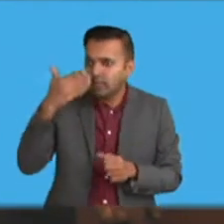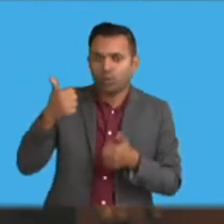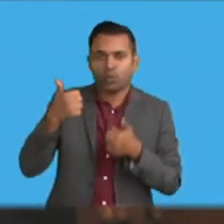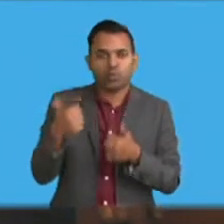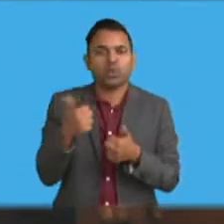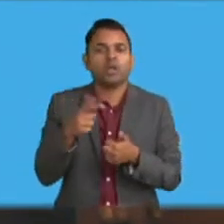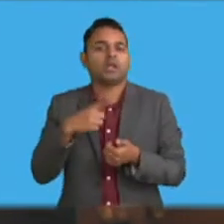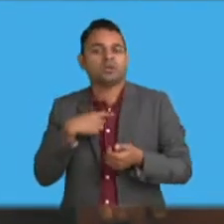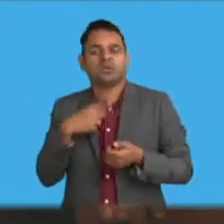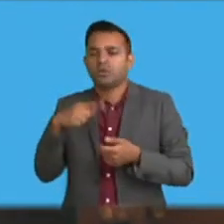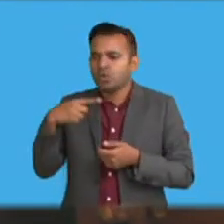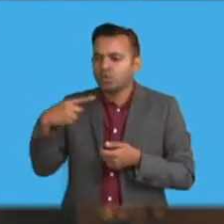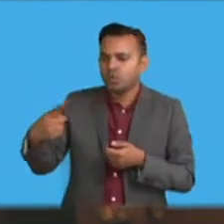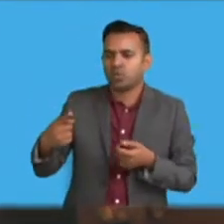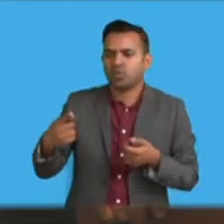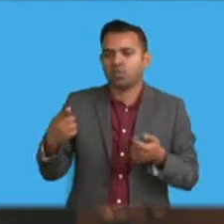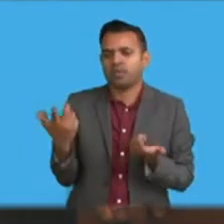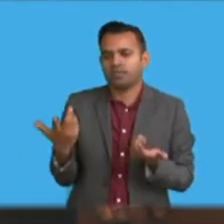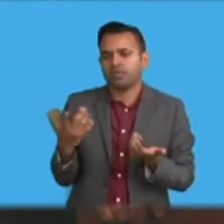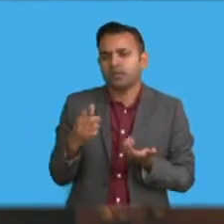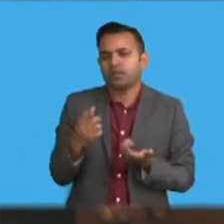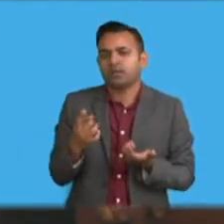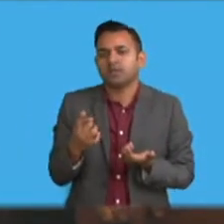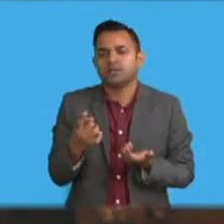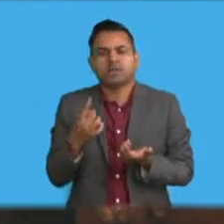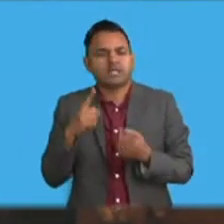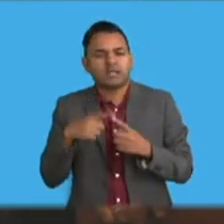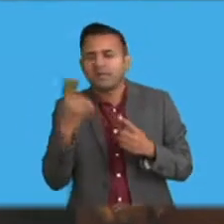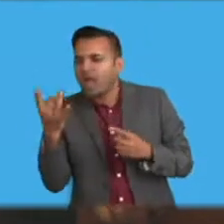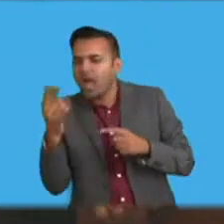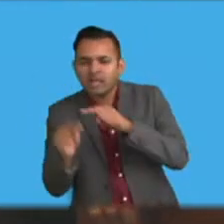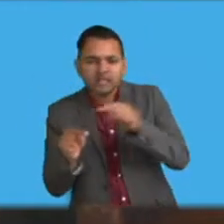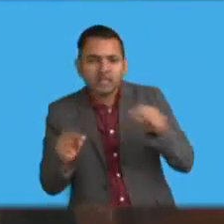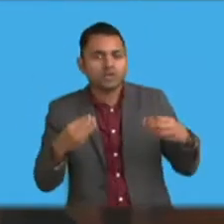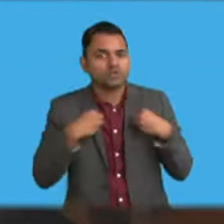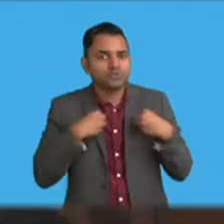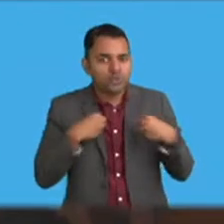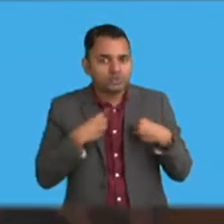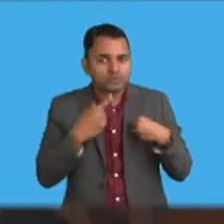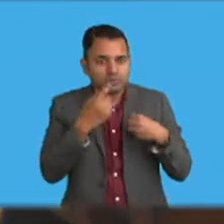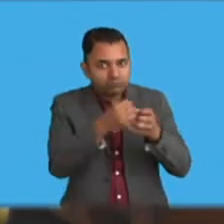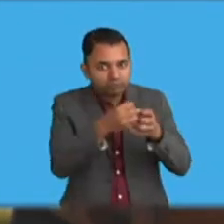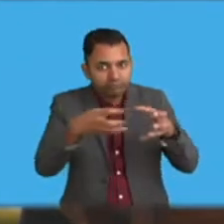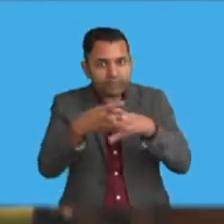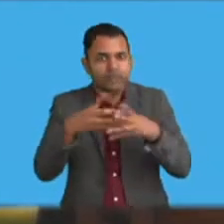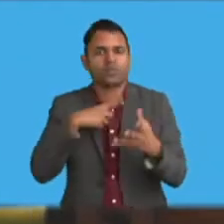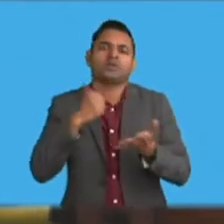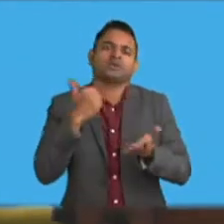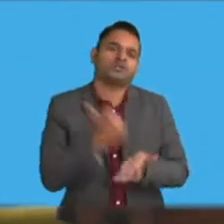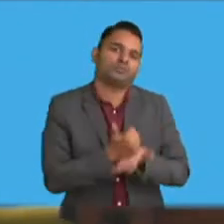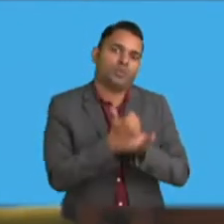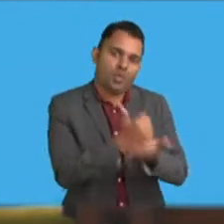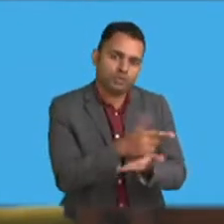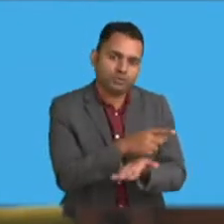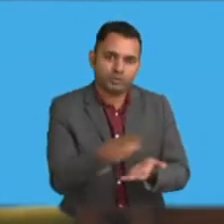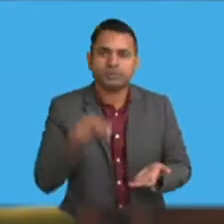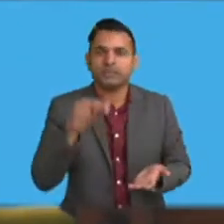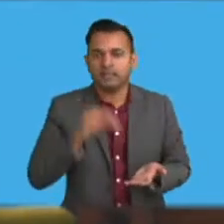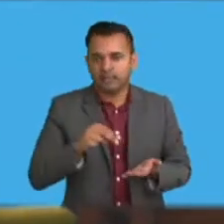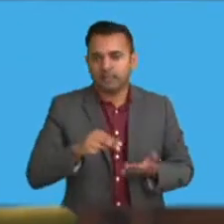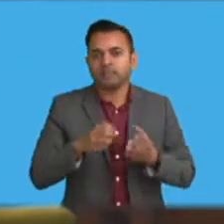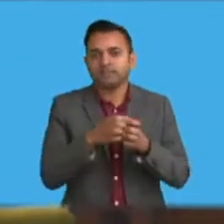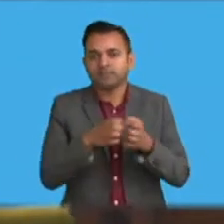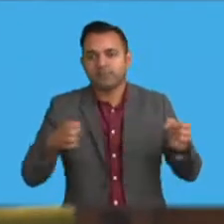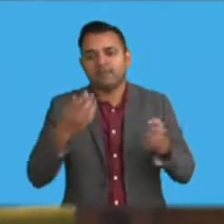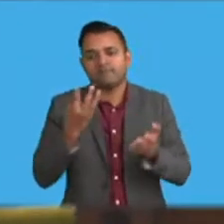other things, the type of business support and guidance that the recipients may require. In terms of funding, Madam